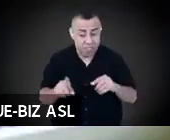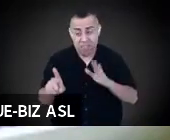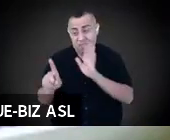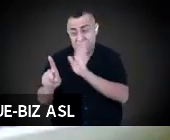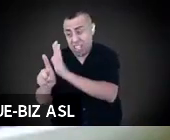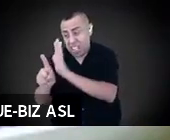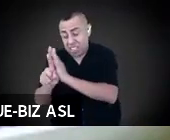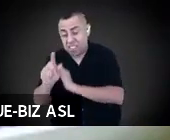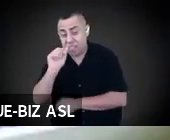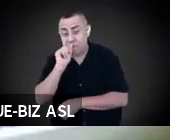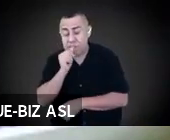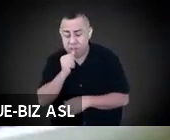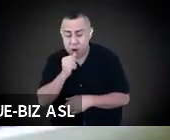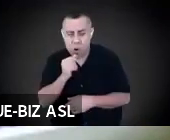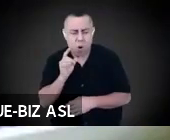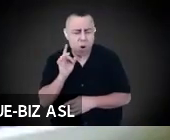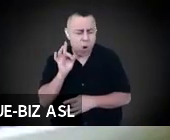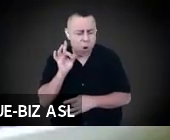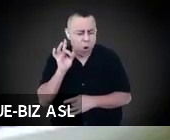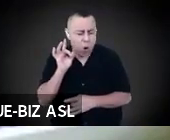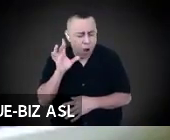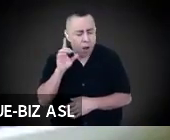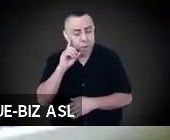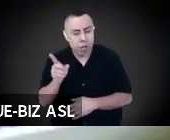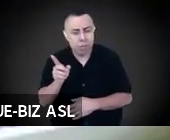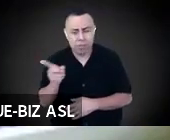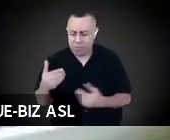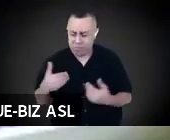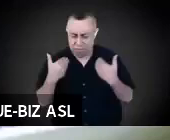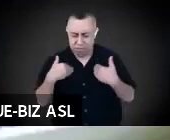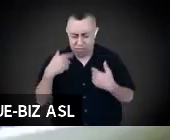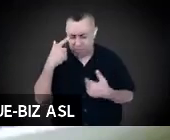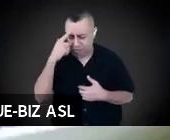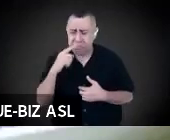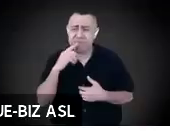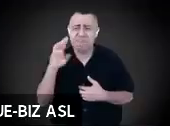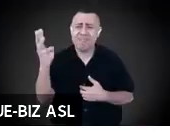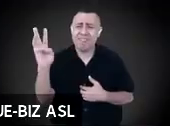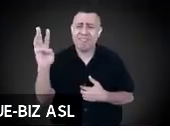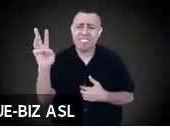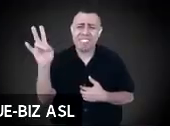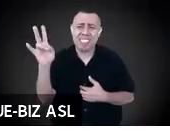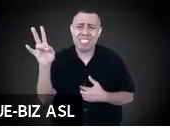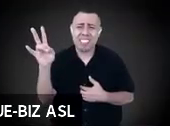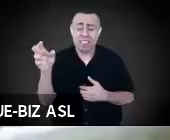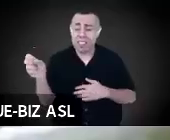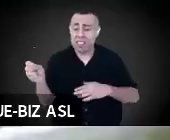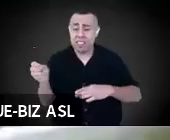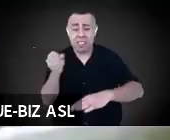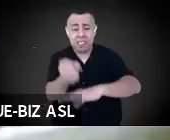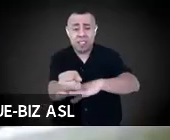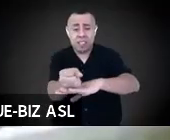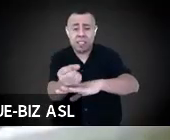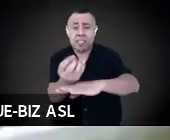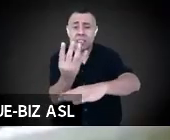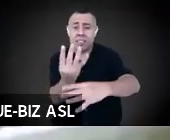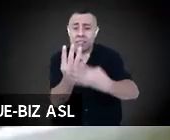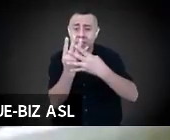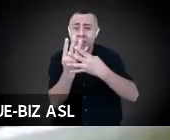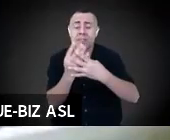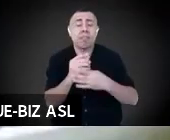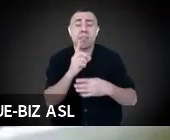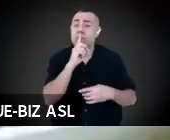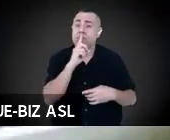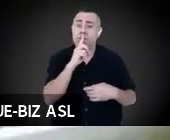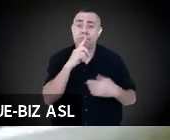young when he went in. I think he was, what, 16 or 17? And he wasn't put in a juvenile facility. No,